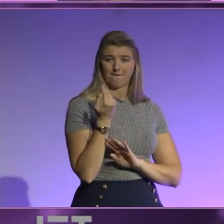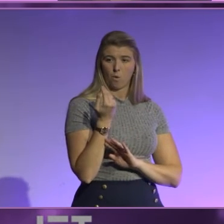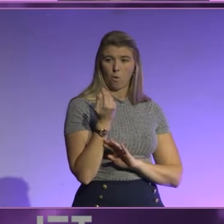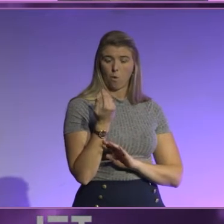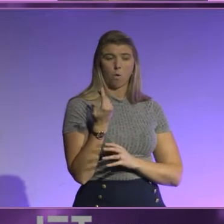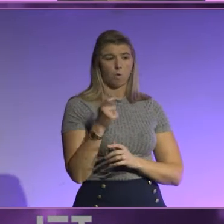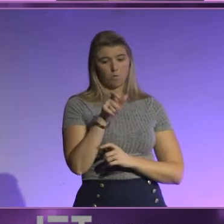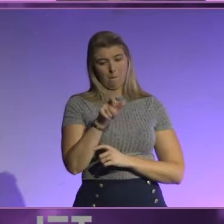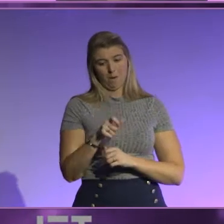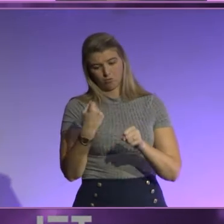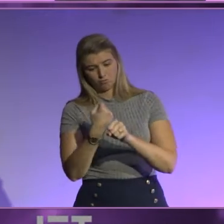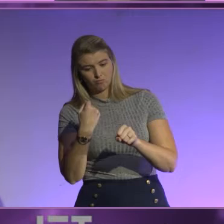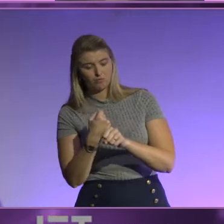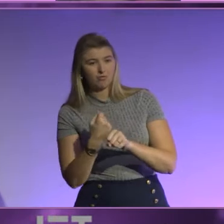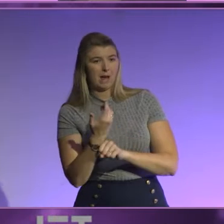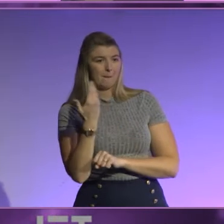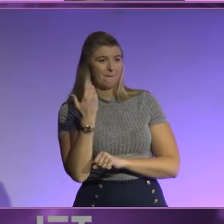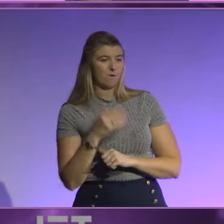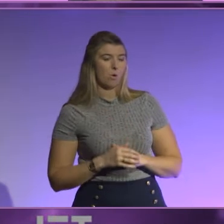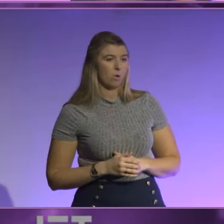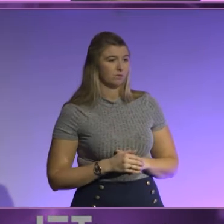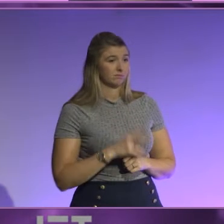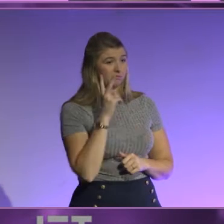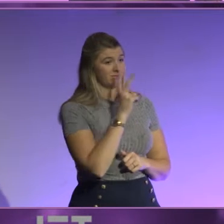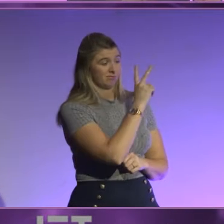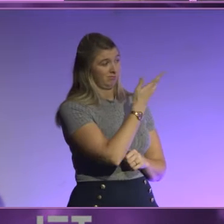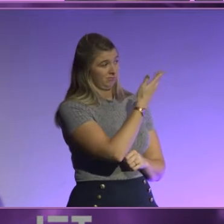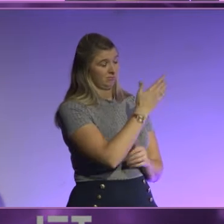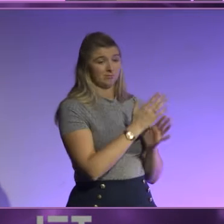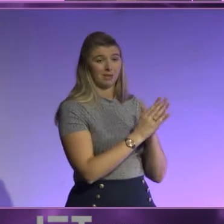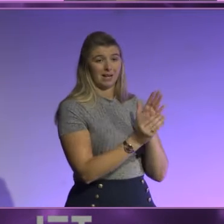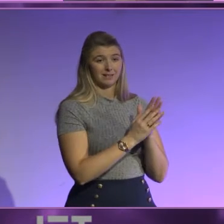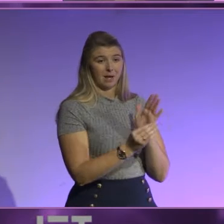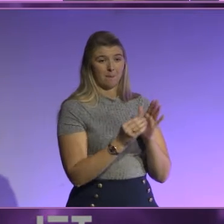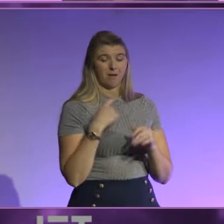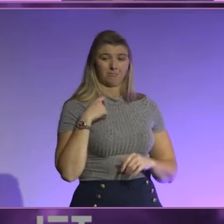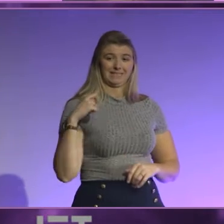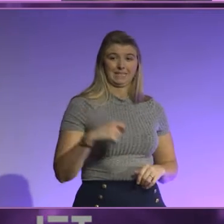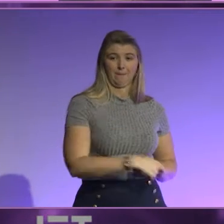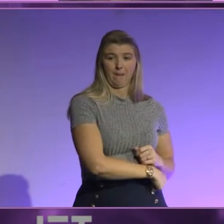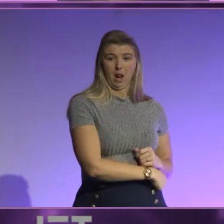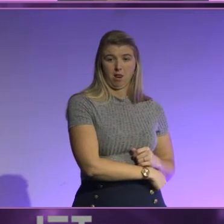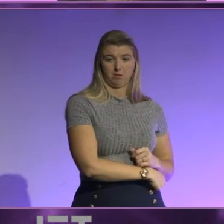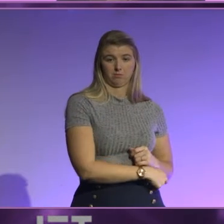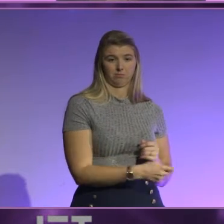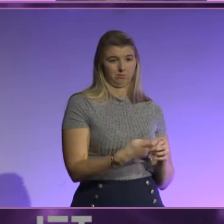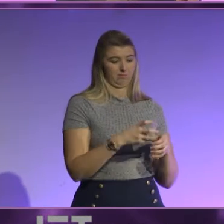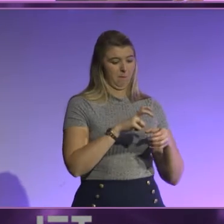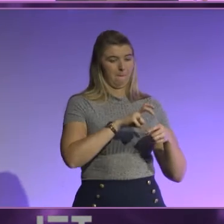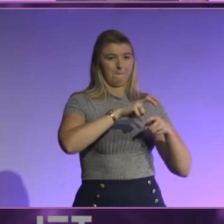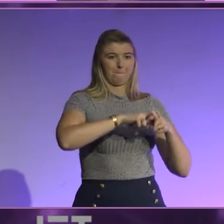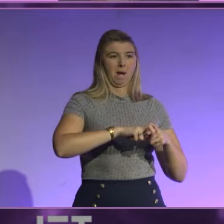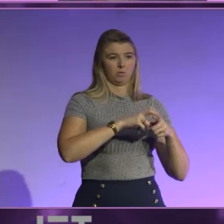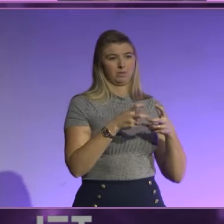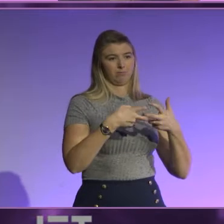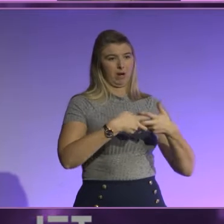would have put together in the past. We're looking here at a seatbelt mounting bracket